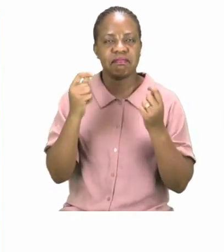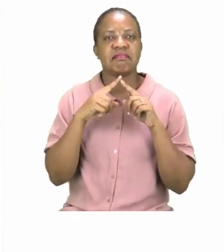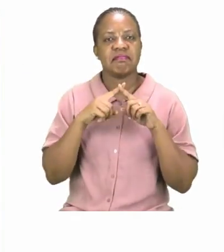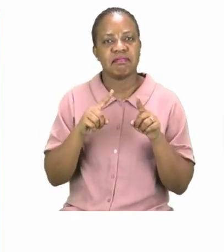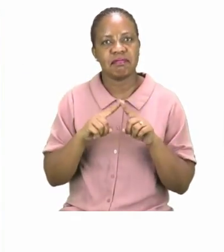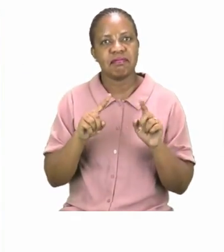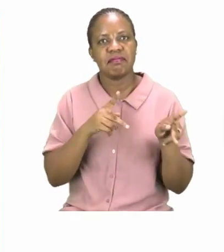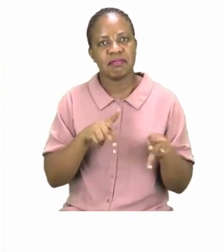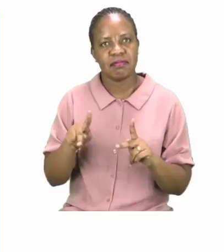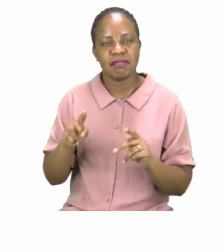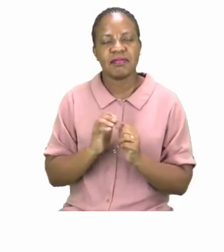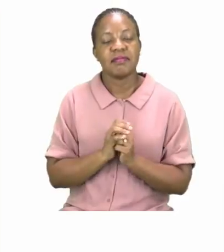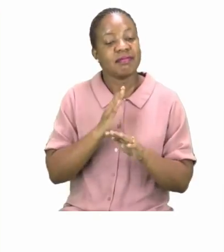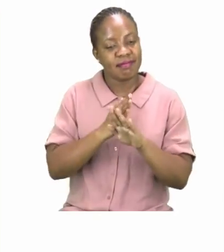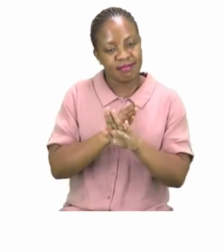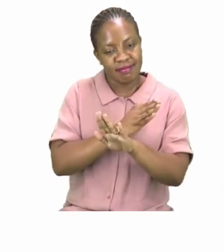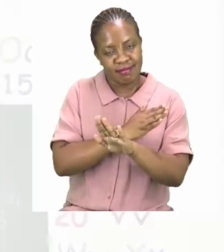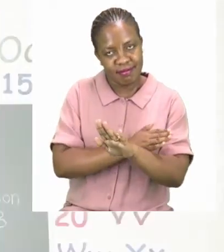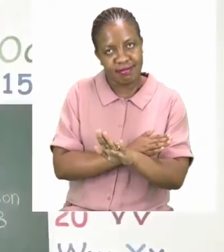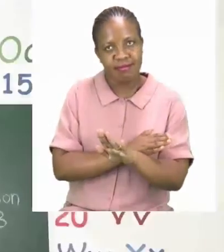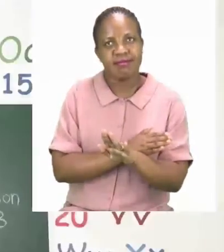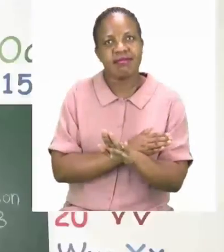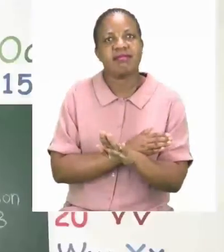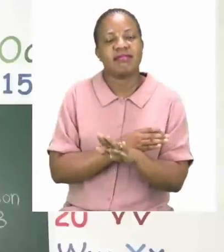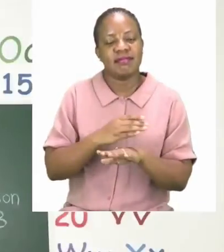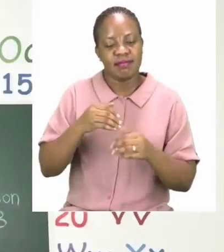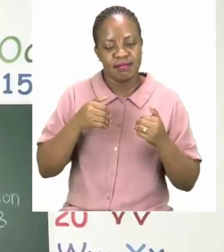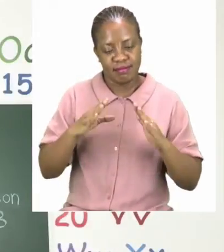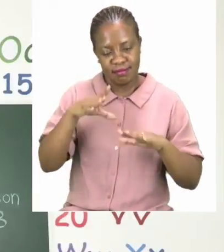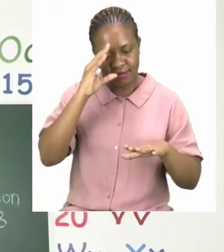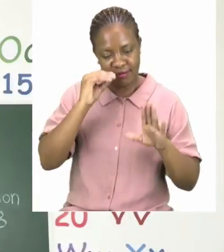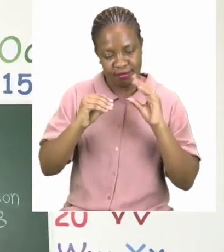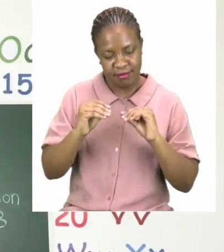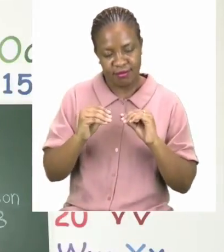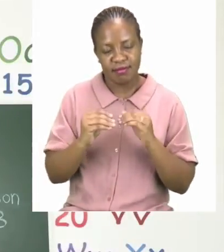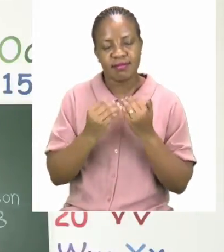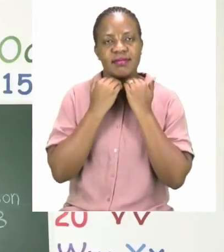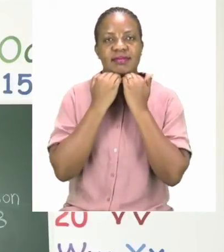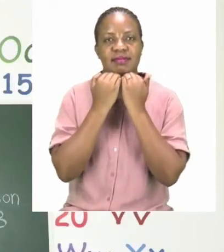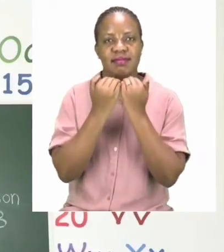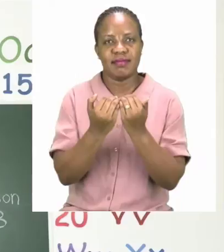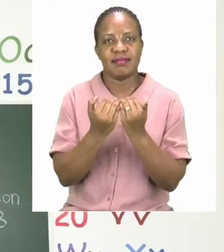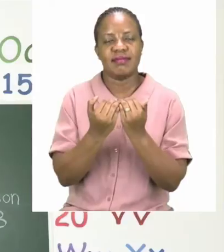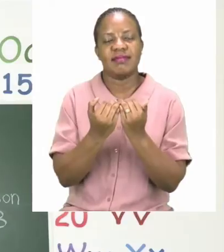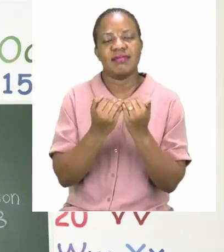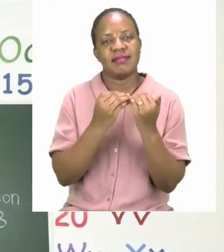ceremonies. And before we get into any lessons, boys and girls, it's very important for us to